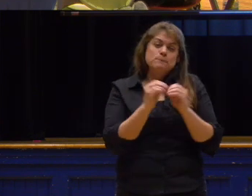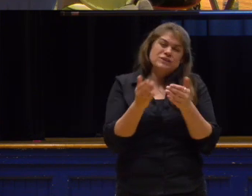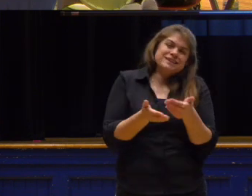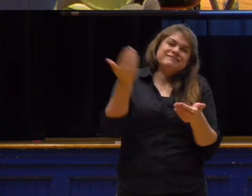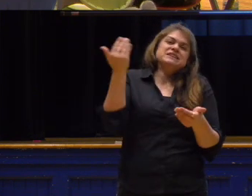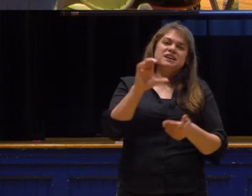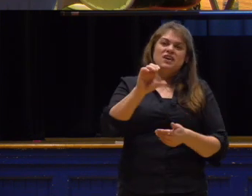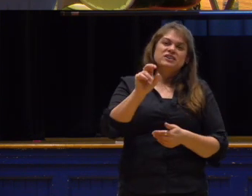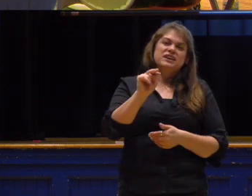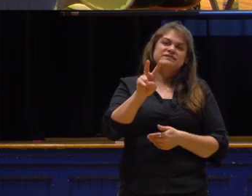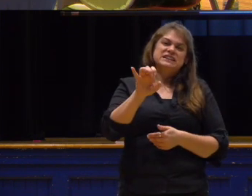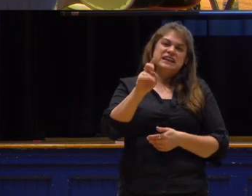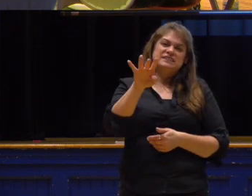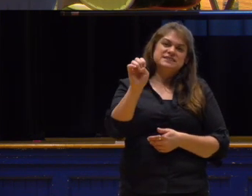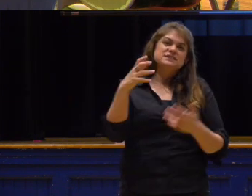a convenience thing.